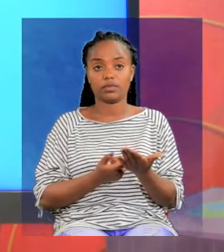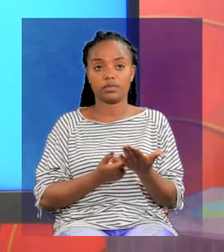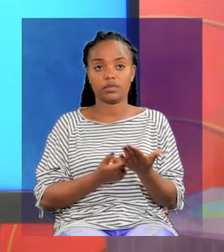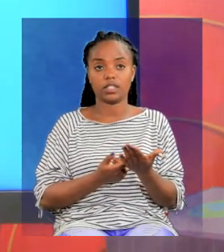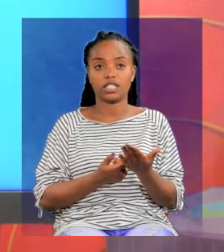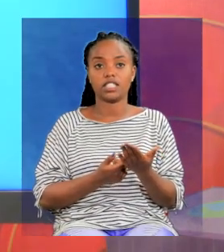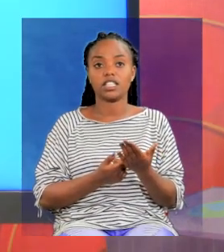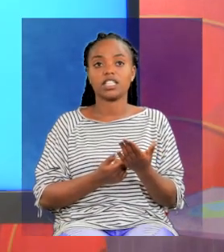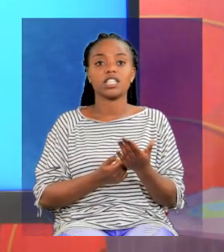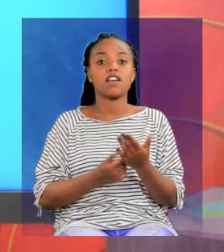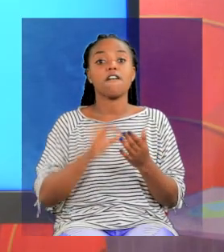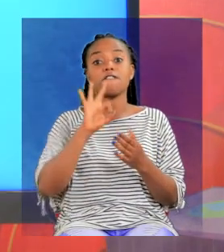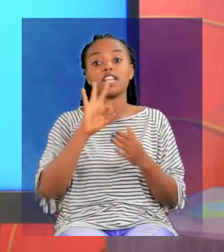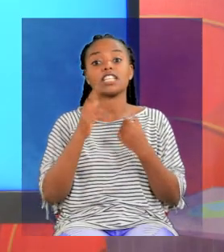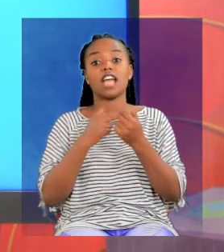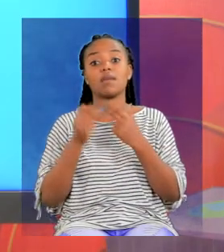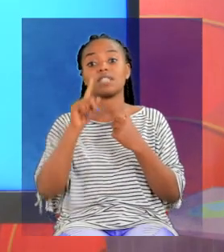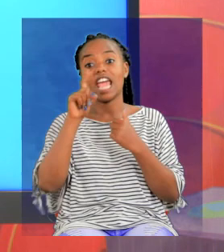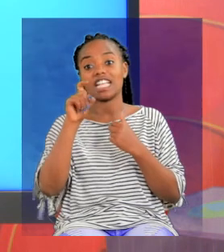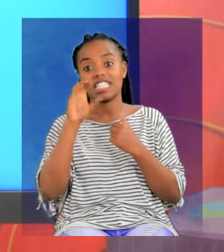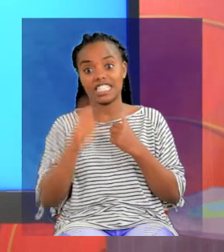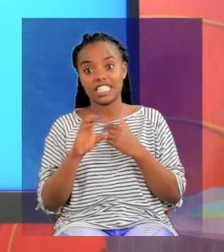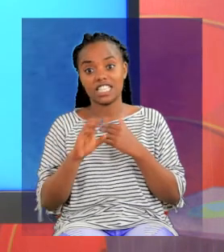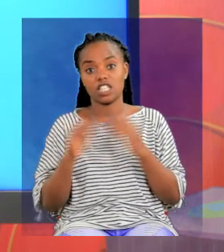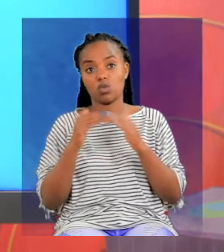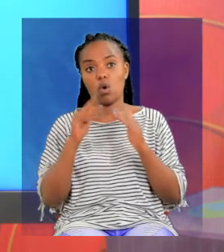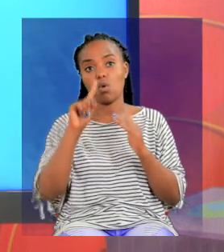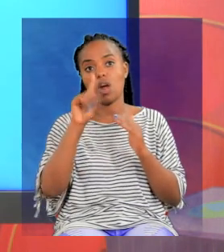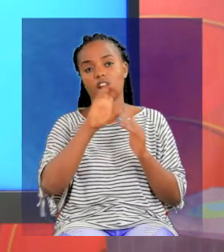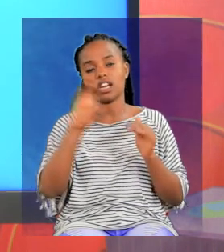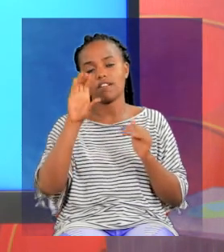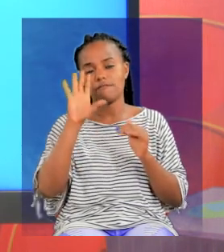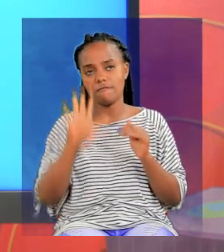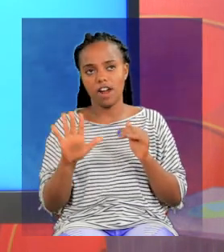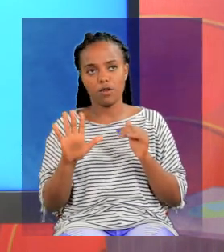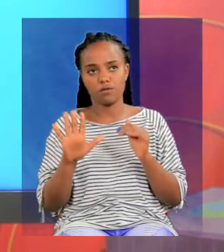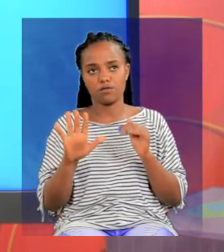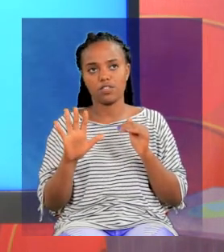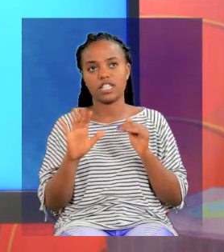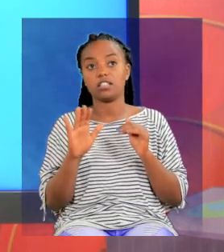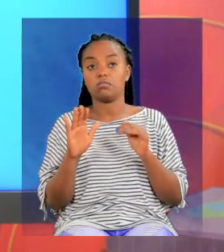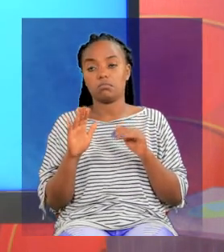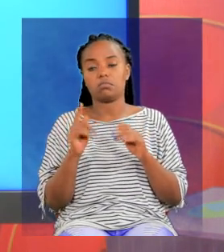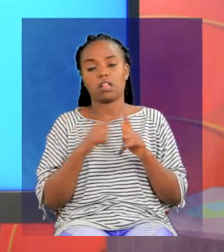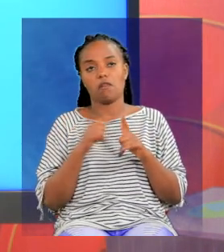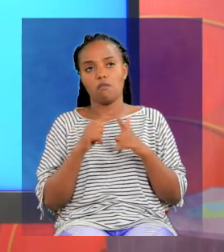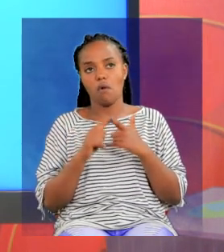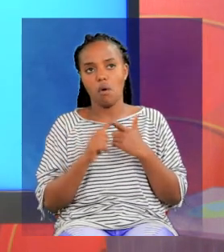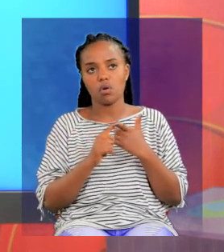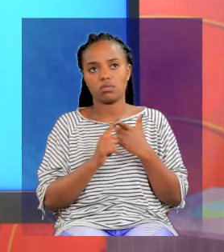the summation of frequency times class mark is this 105. Therefore, it is